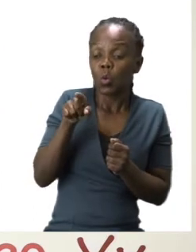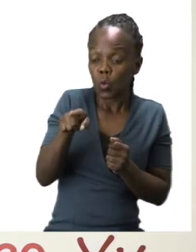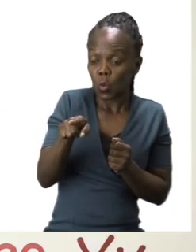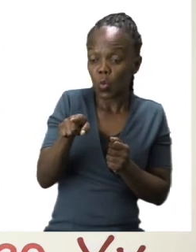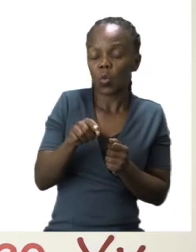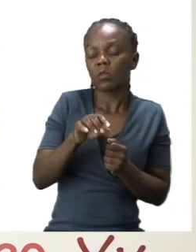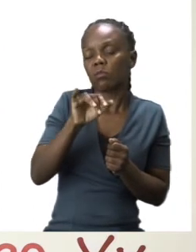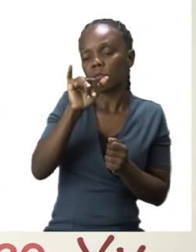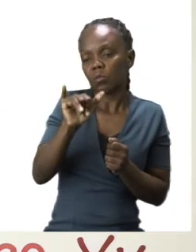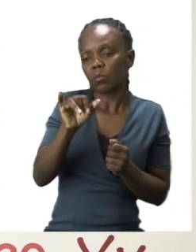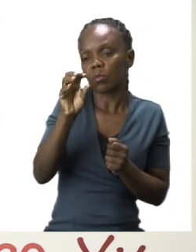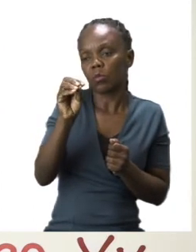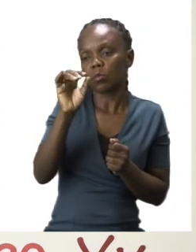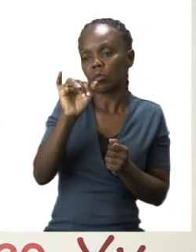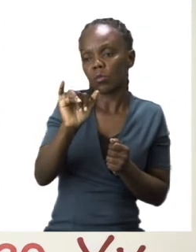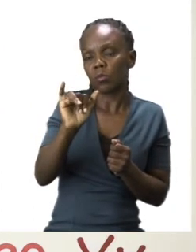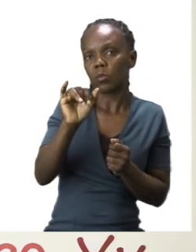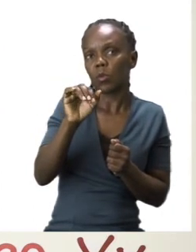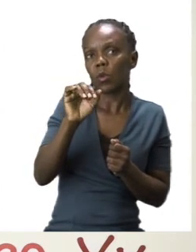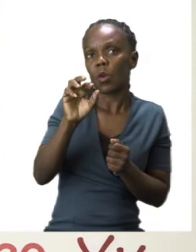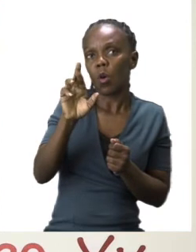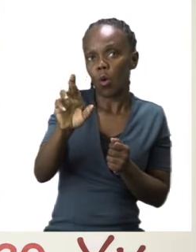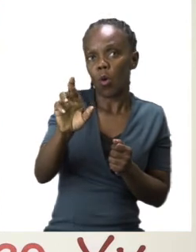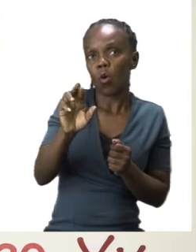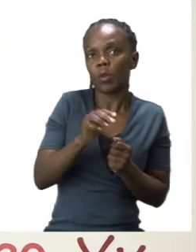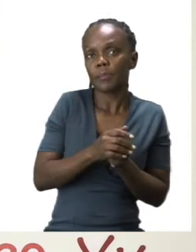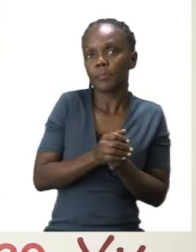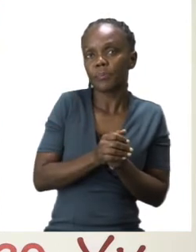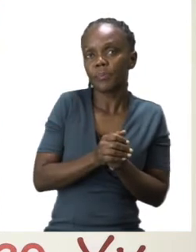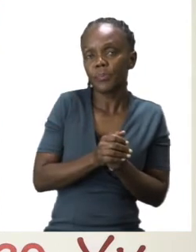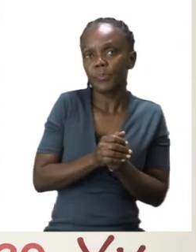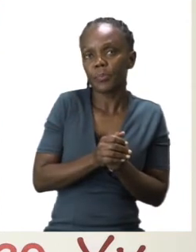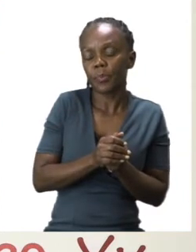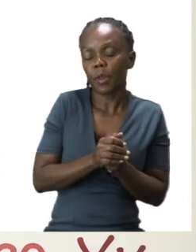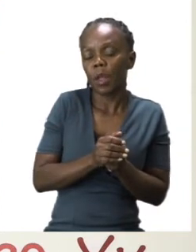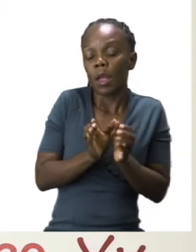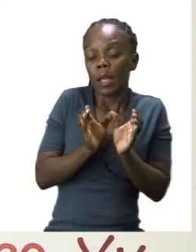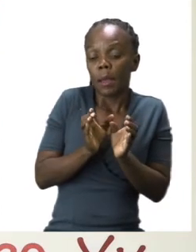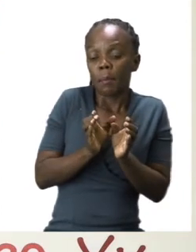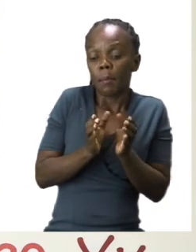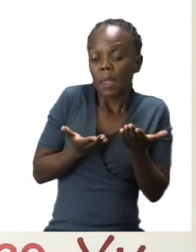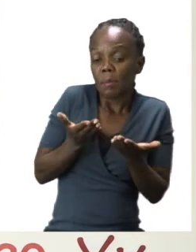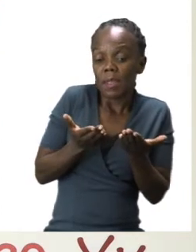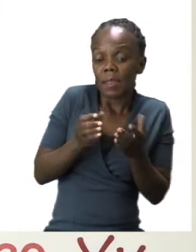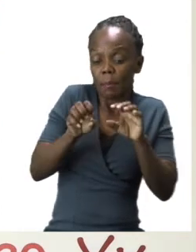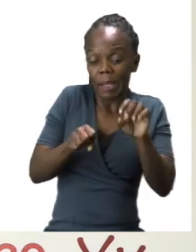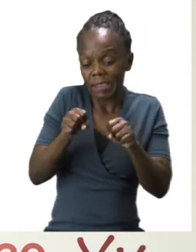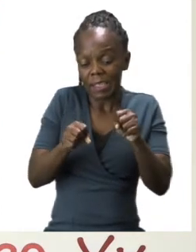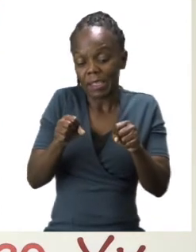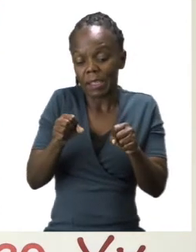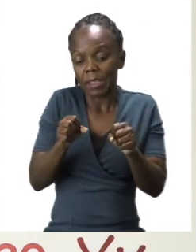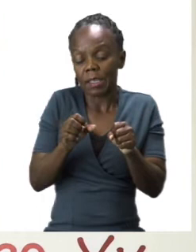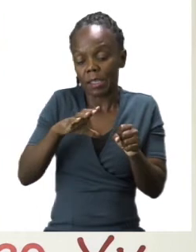you. And then if there is a group of people that the bicycle belongs to, but we are not part of that group,